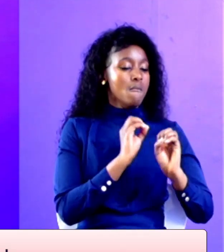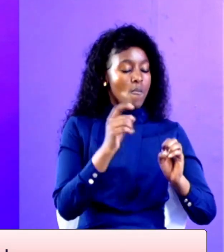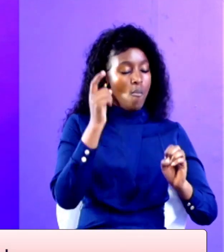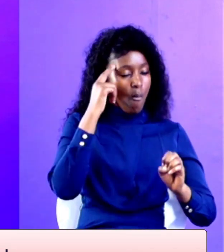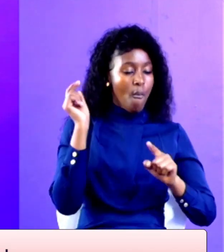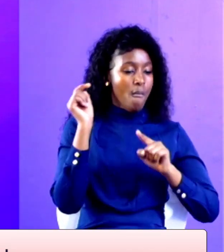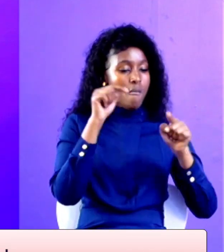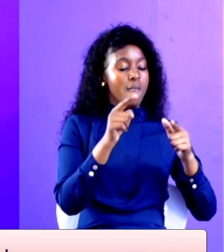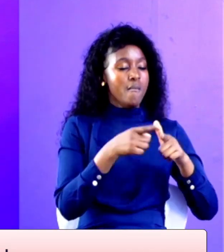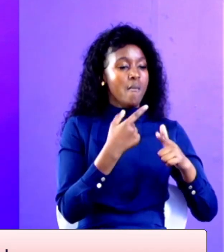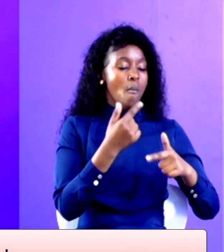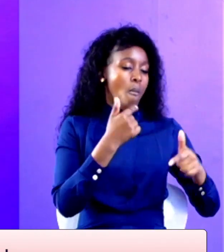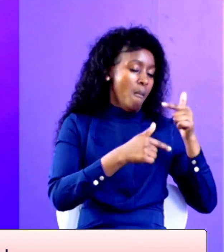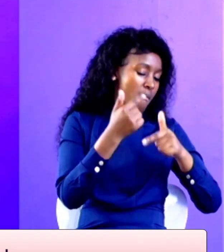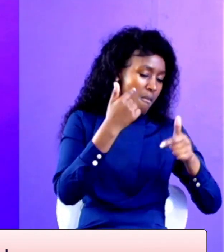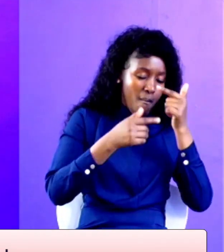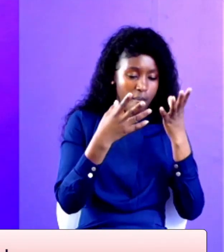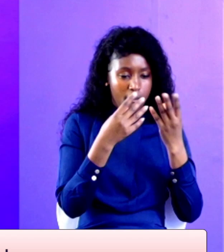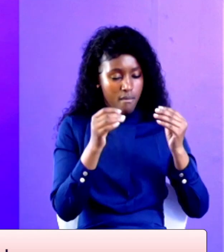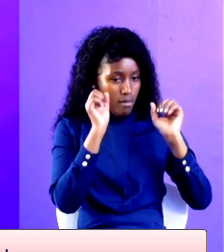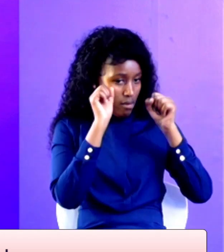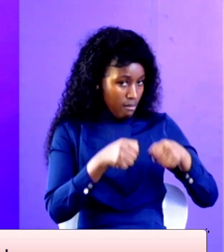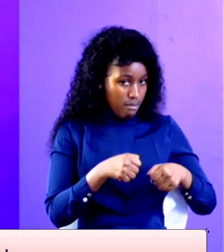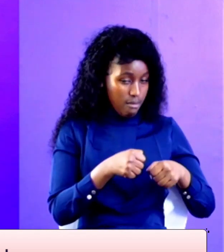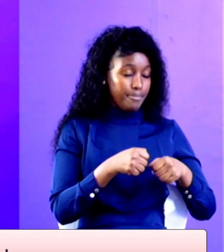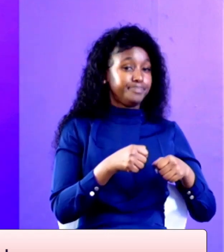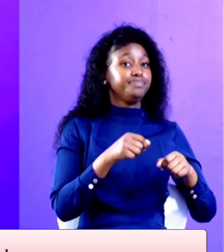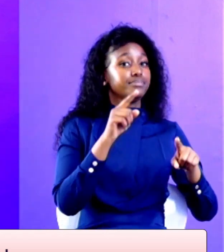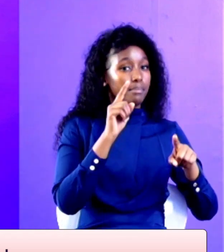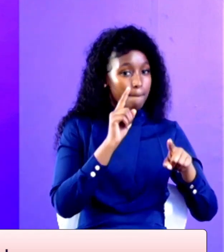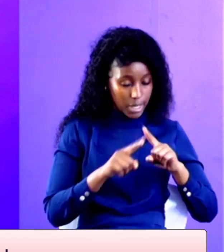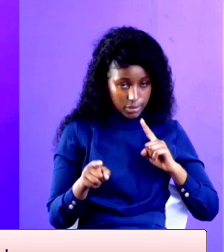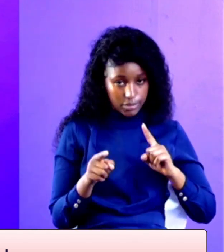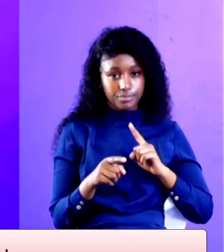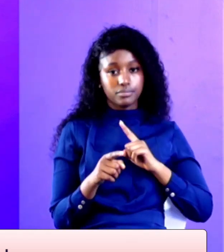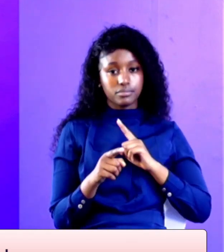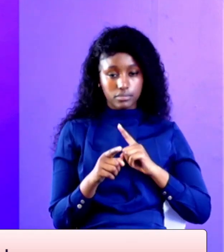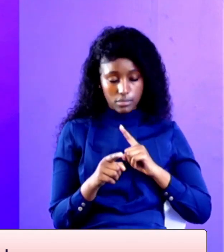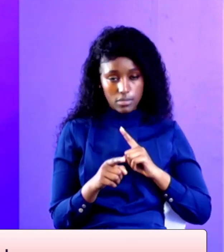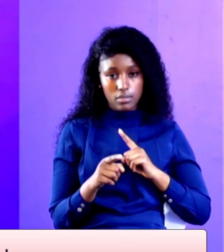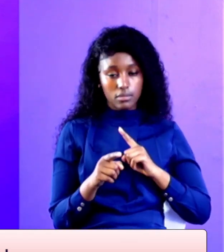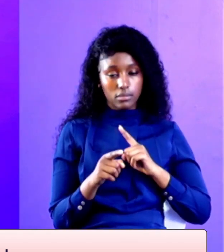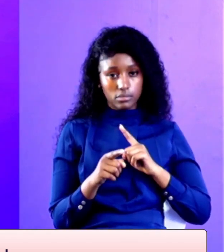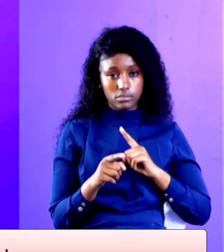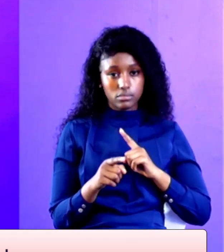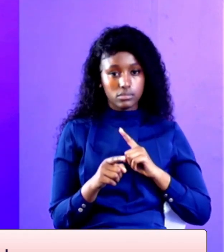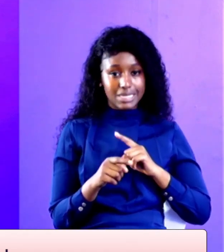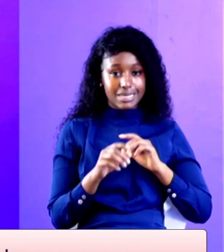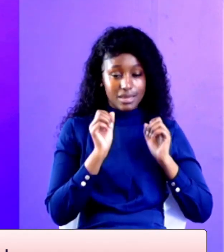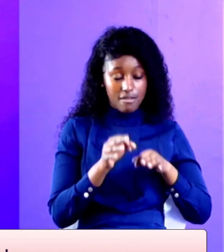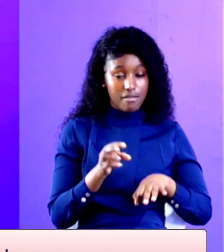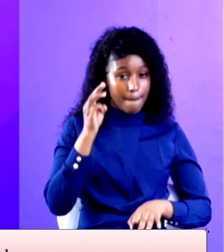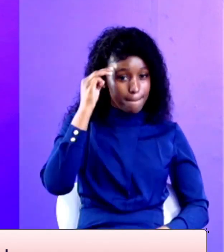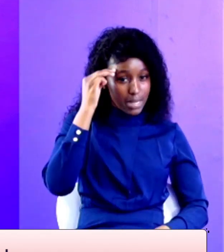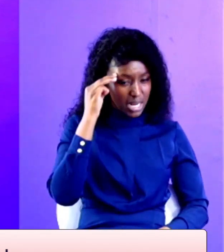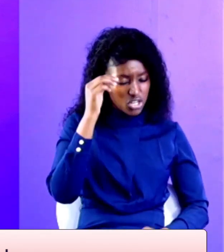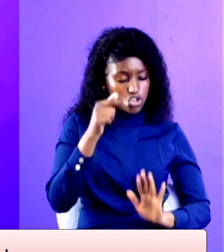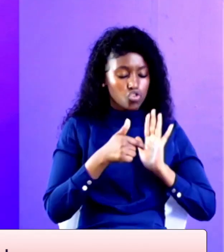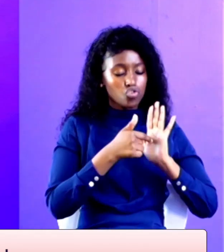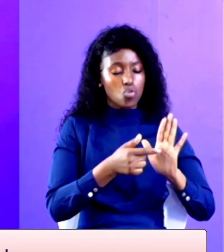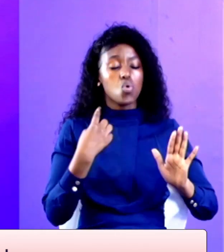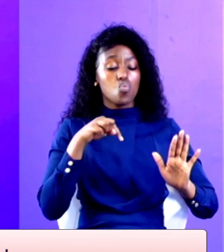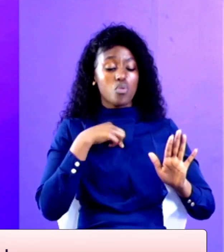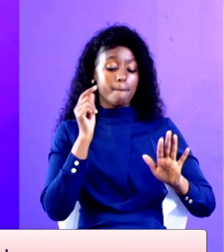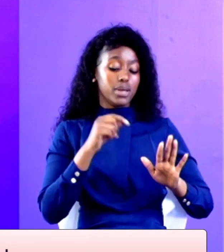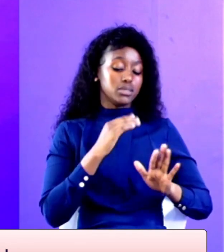win. And that's what I can assure you, Malolo. It is about mentality. Yes. Liverpool knew that we are